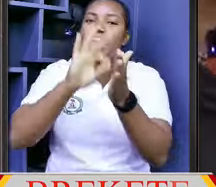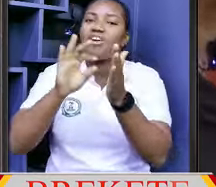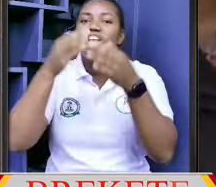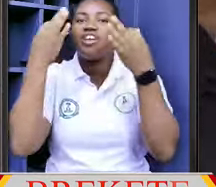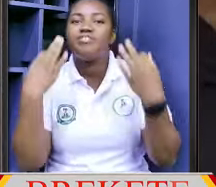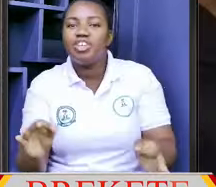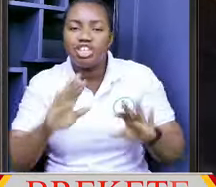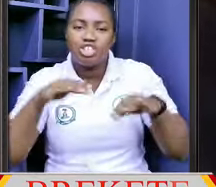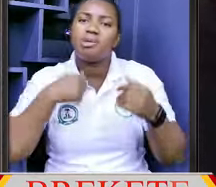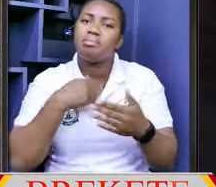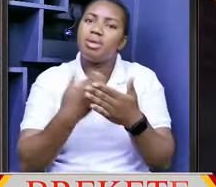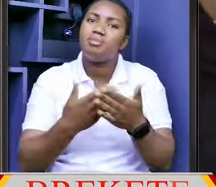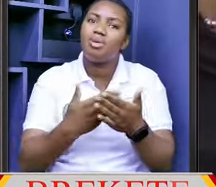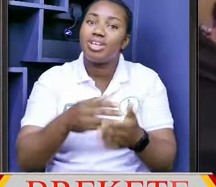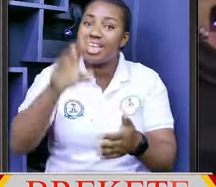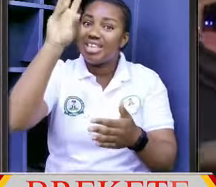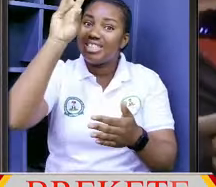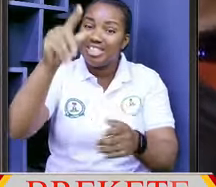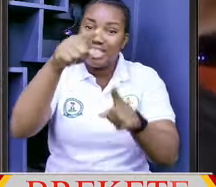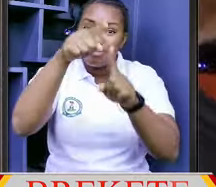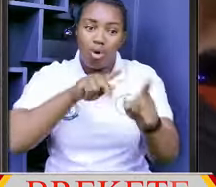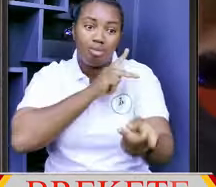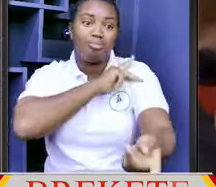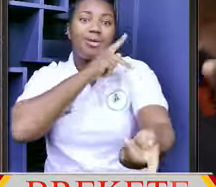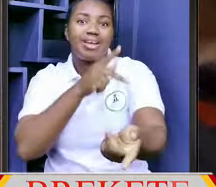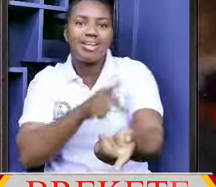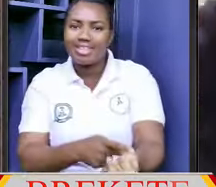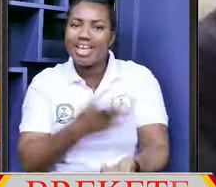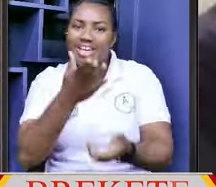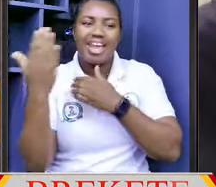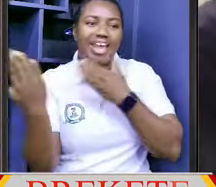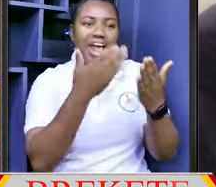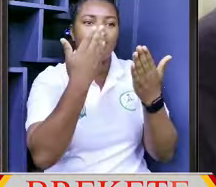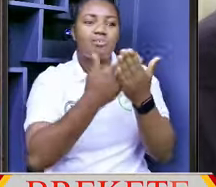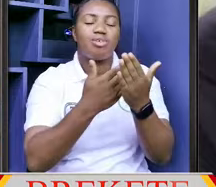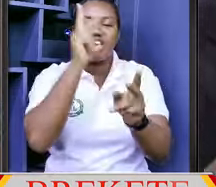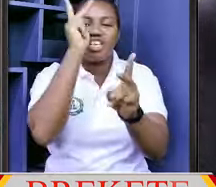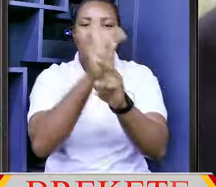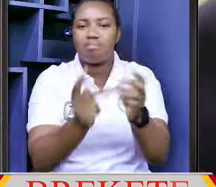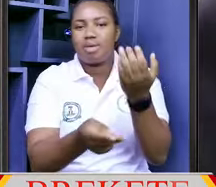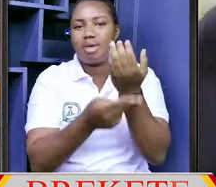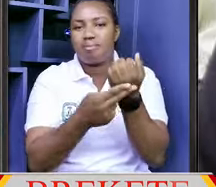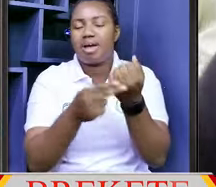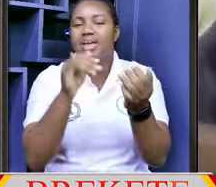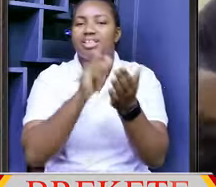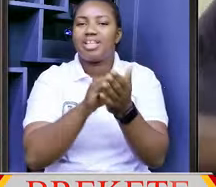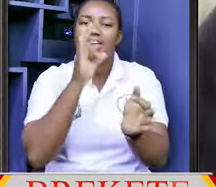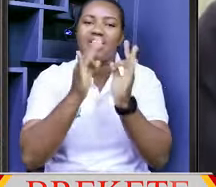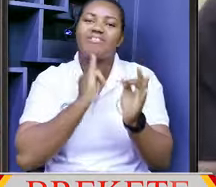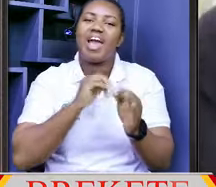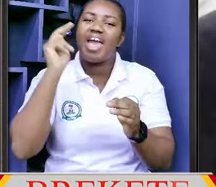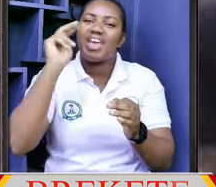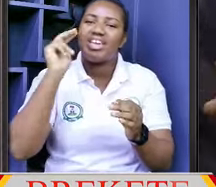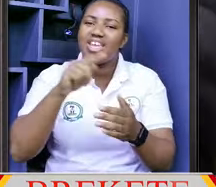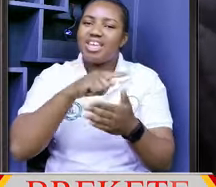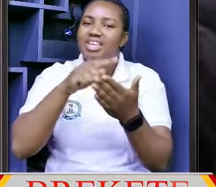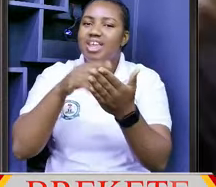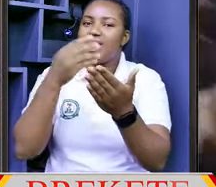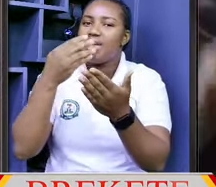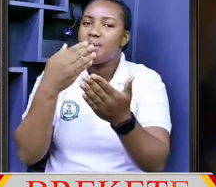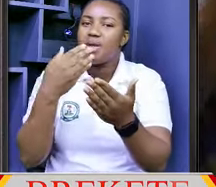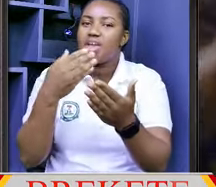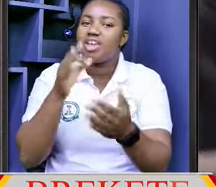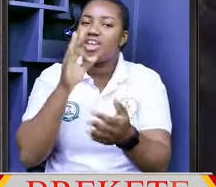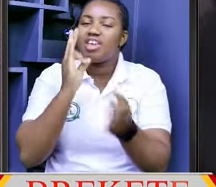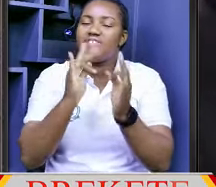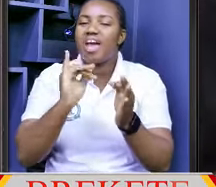money, no way, with 6 months. They get the money, go keep for bank. They say, if I need money, I go call this one. This one go give